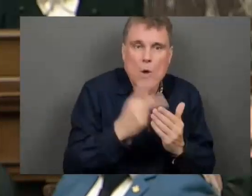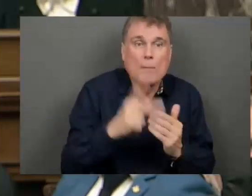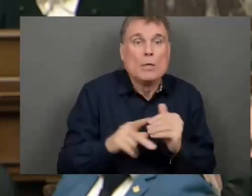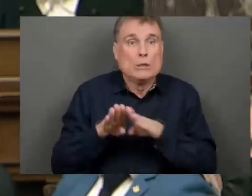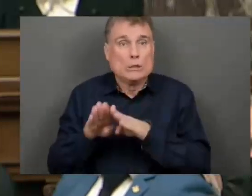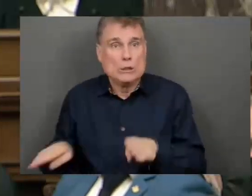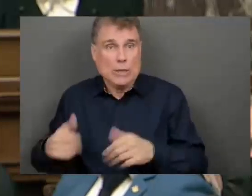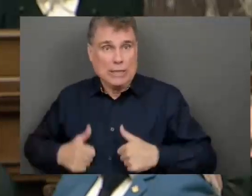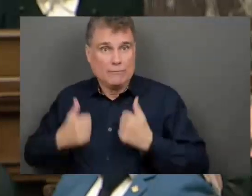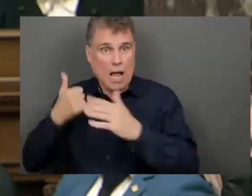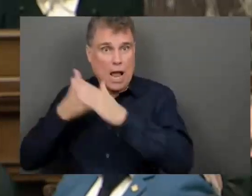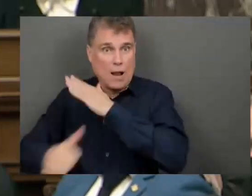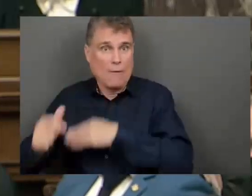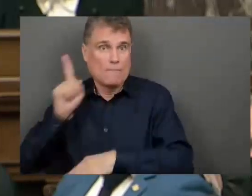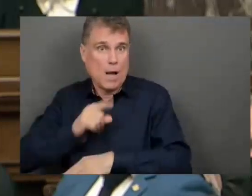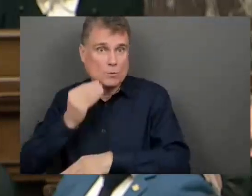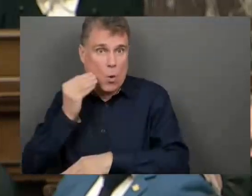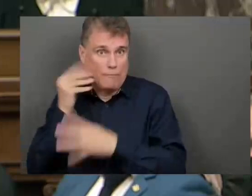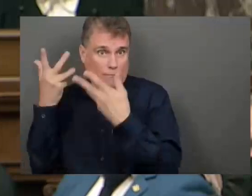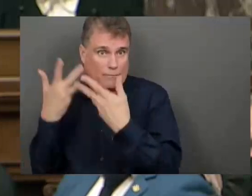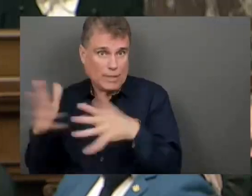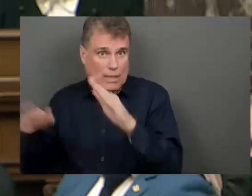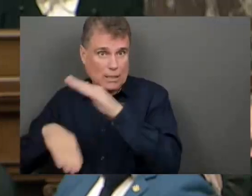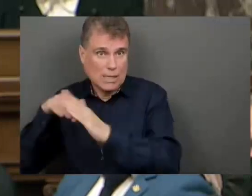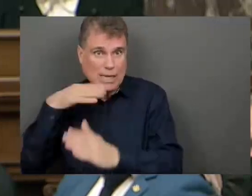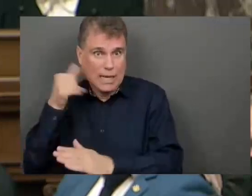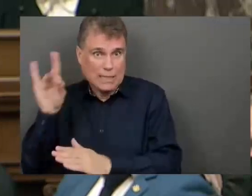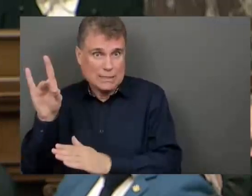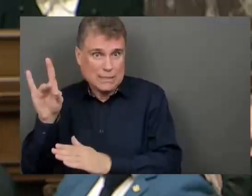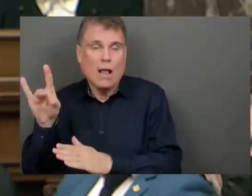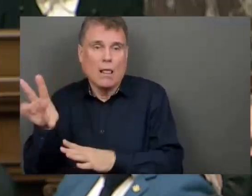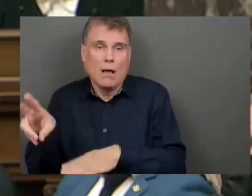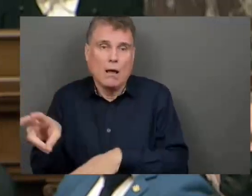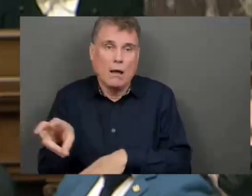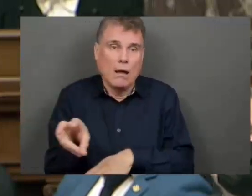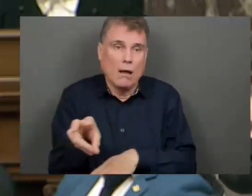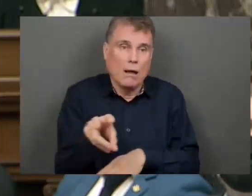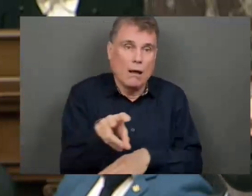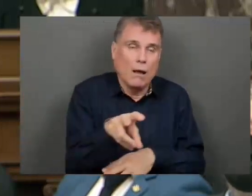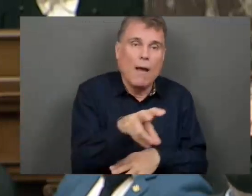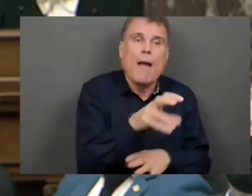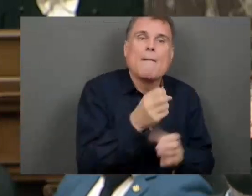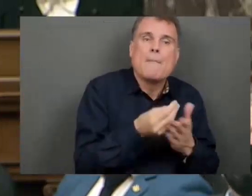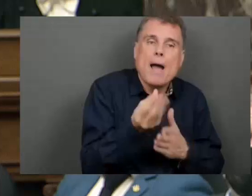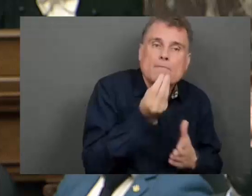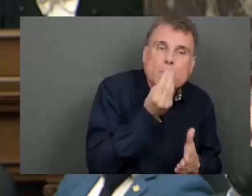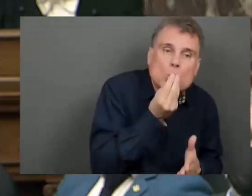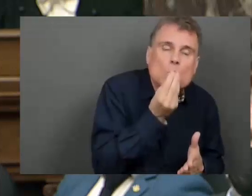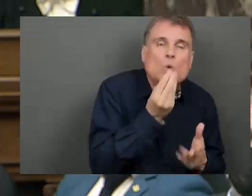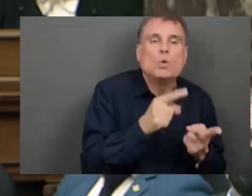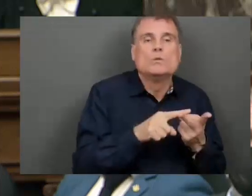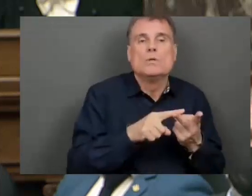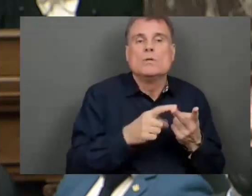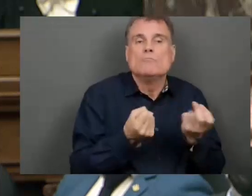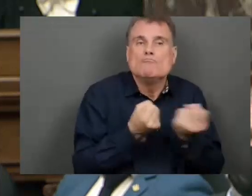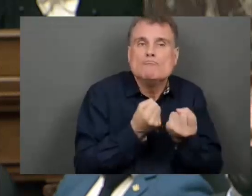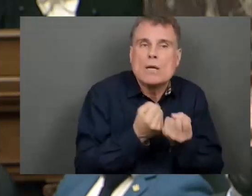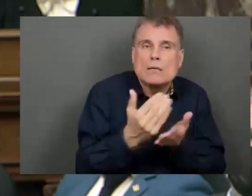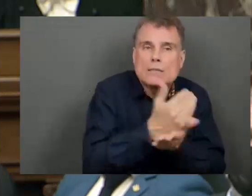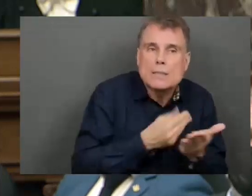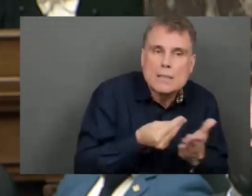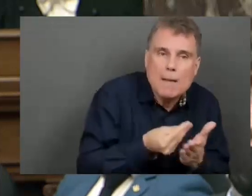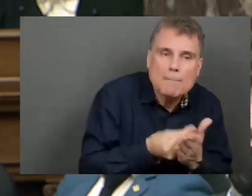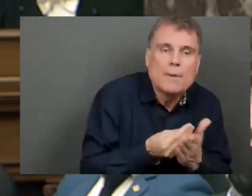nutritious food, with the income supports, with free tuition that we've made available at every college and